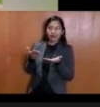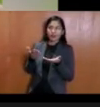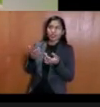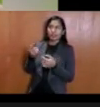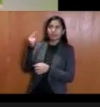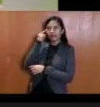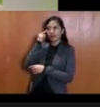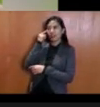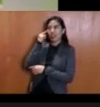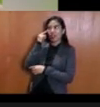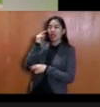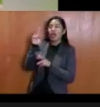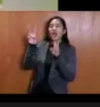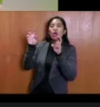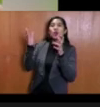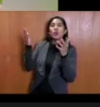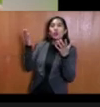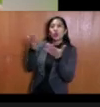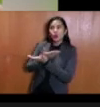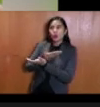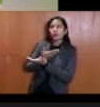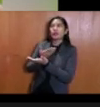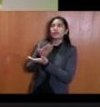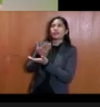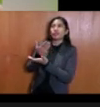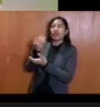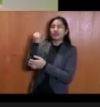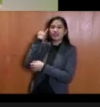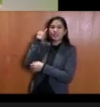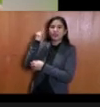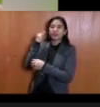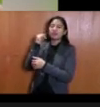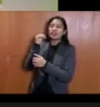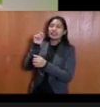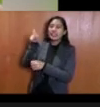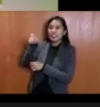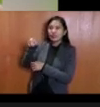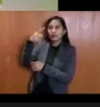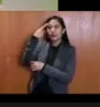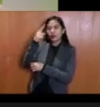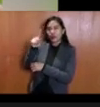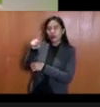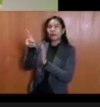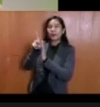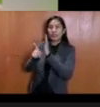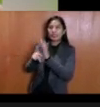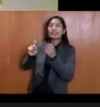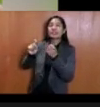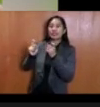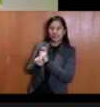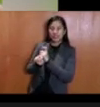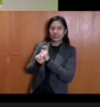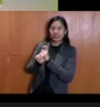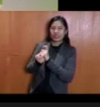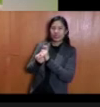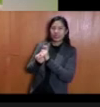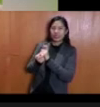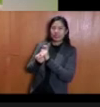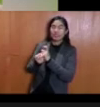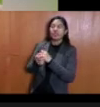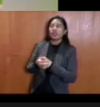thinking is the need for policy innovation. And what I mean by that is it